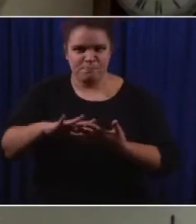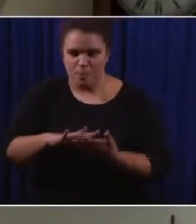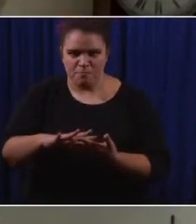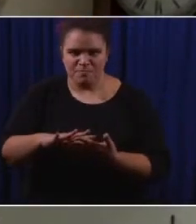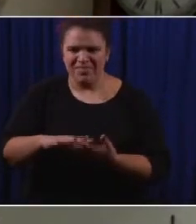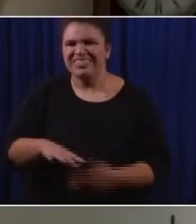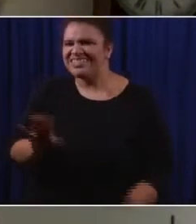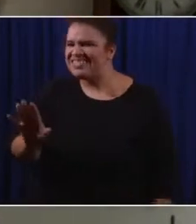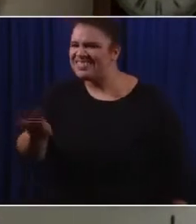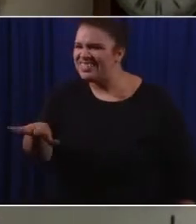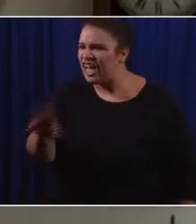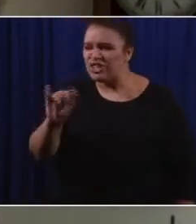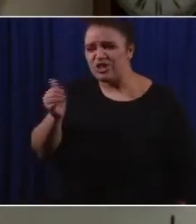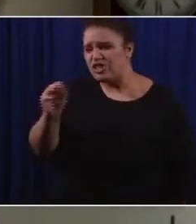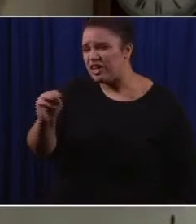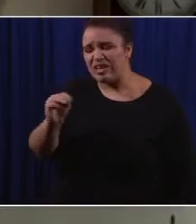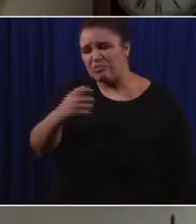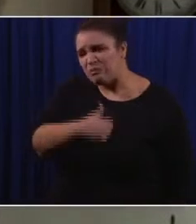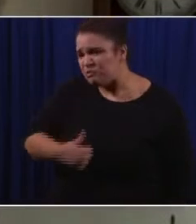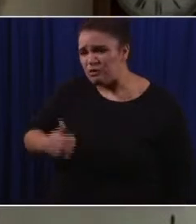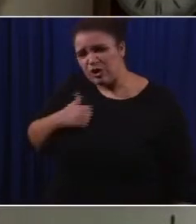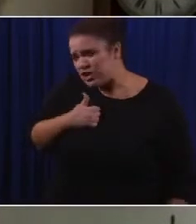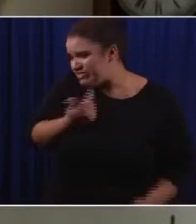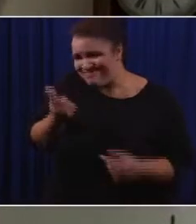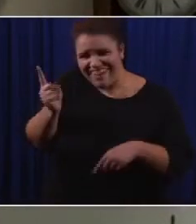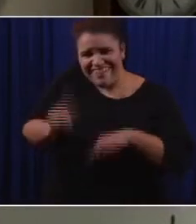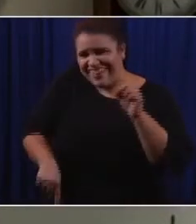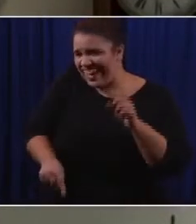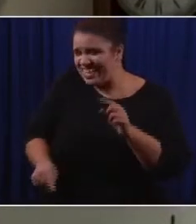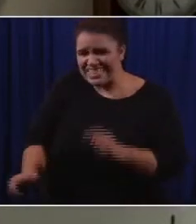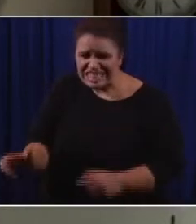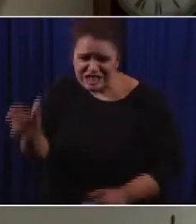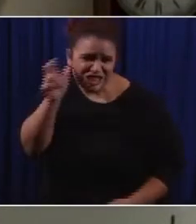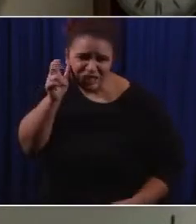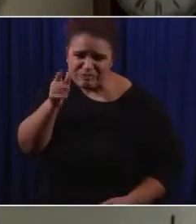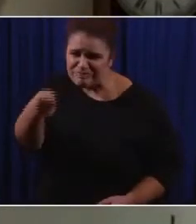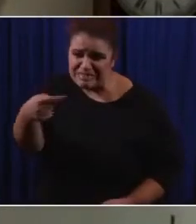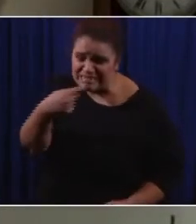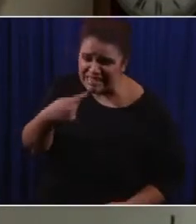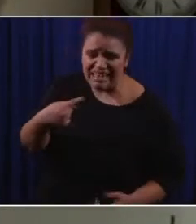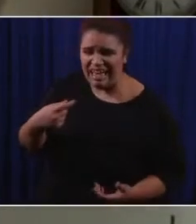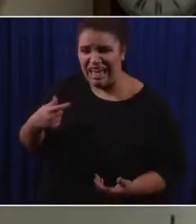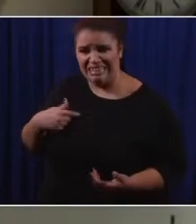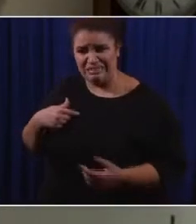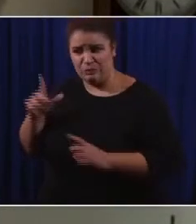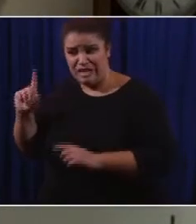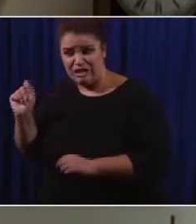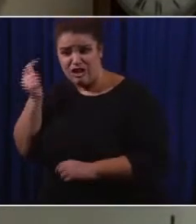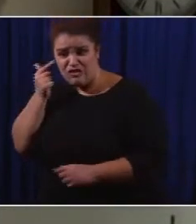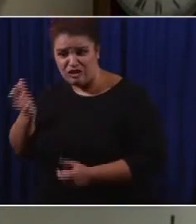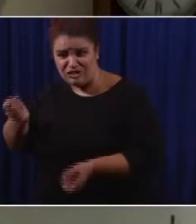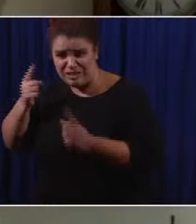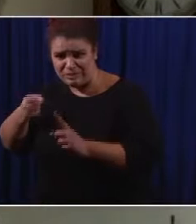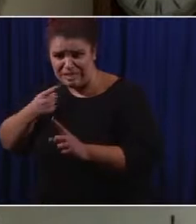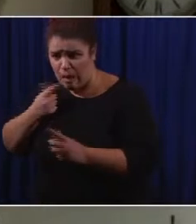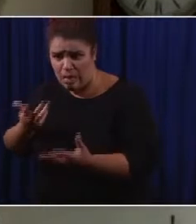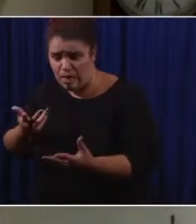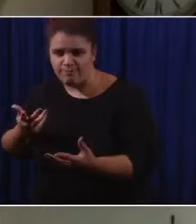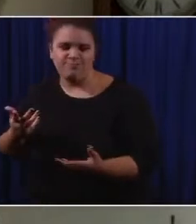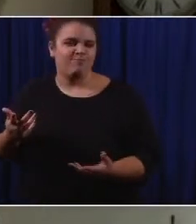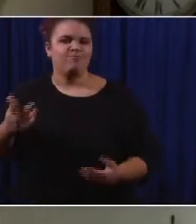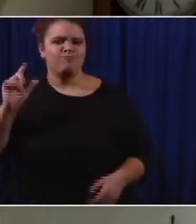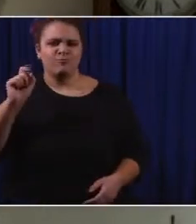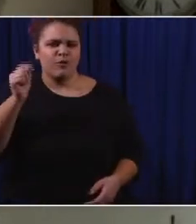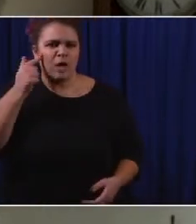Jim, we're losing you, unfortunately. At least I am. I don't know whether the Lieutenant Governor can hear you or not, but. Yeah, I couldn't hear the